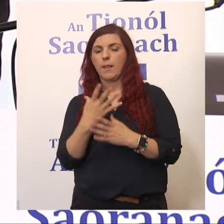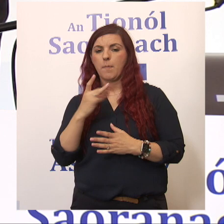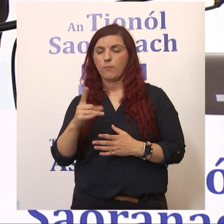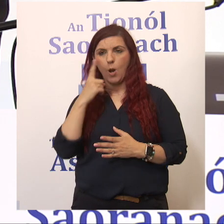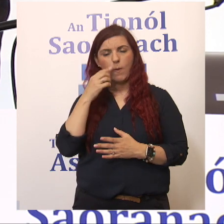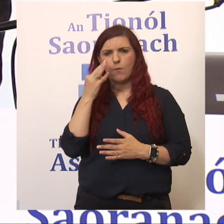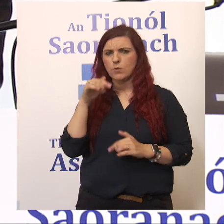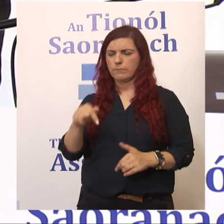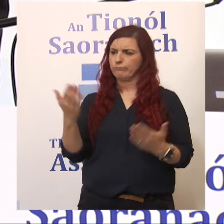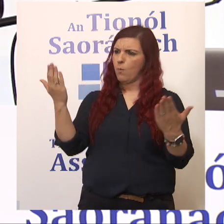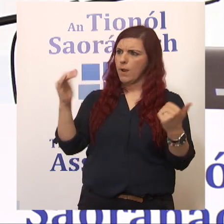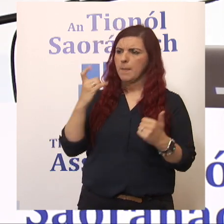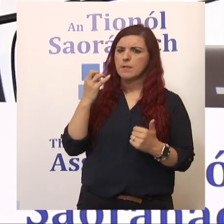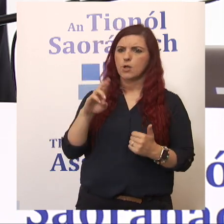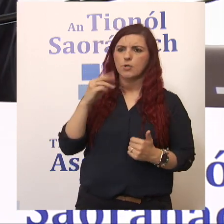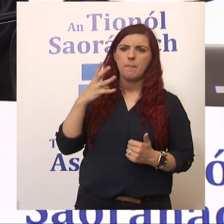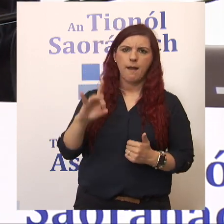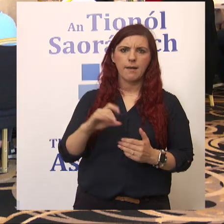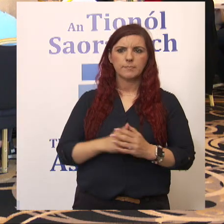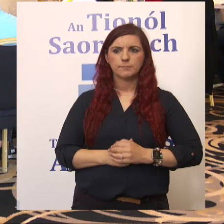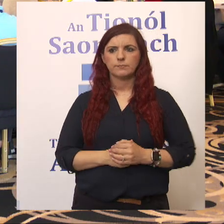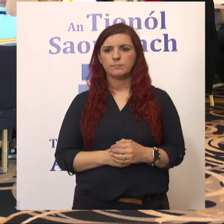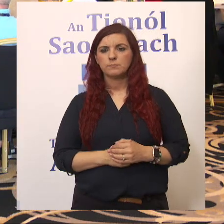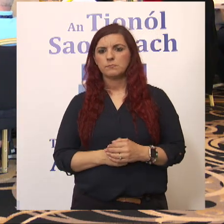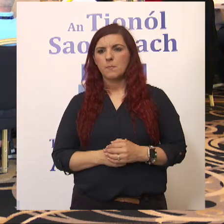Please welcome Dr. Mark Callanan.